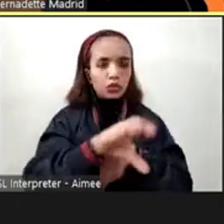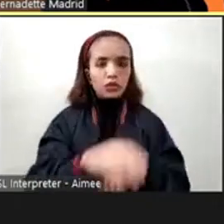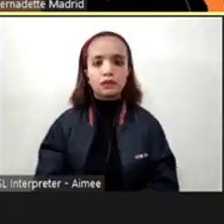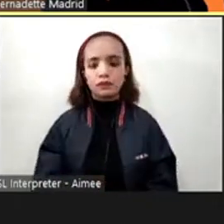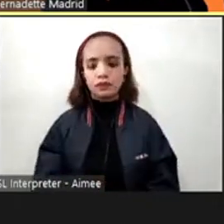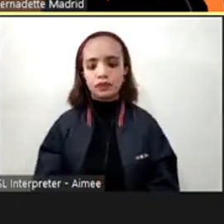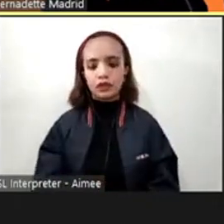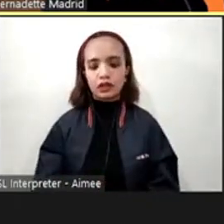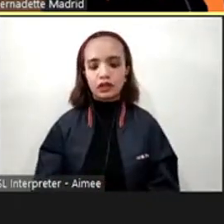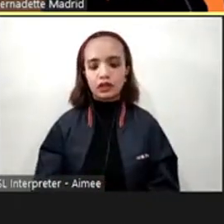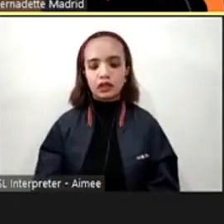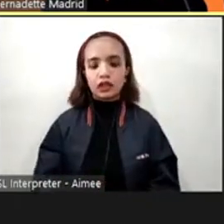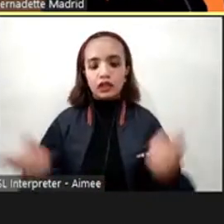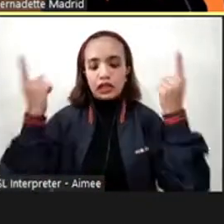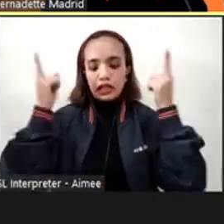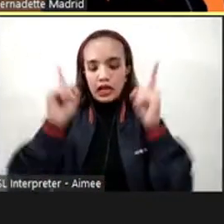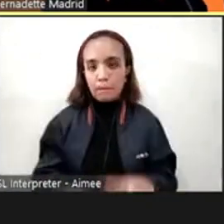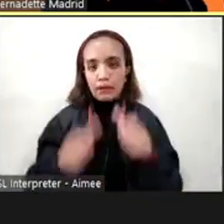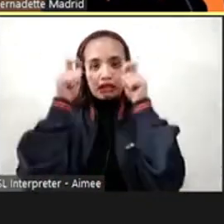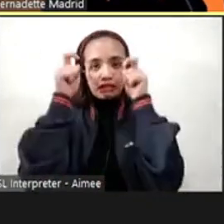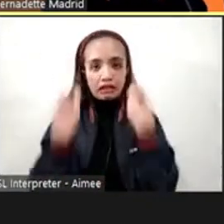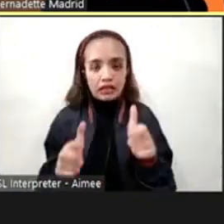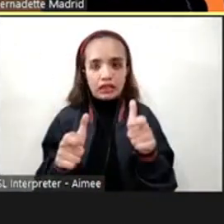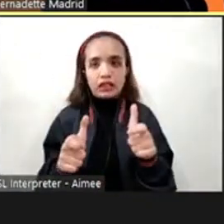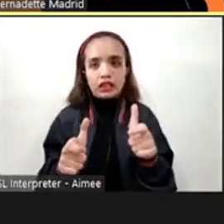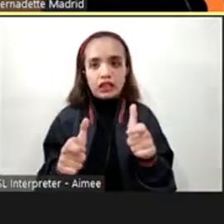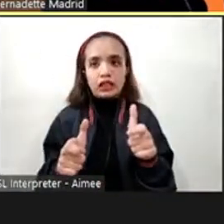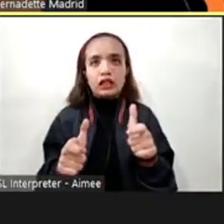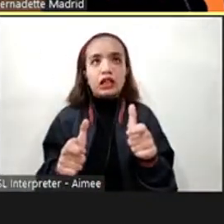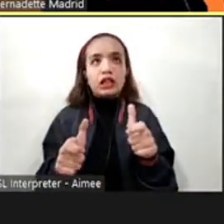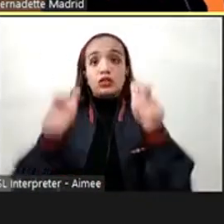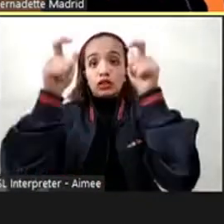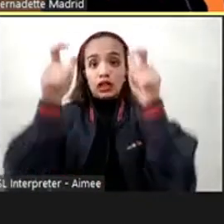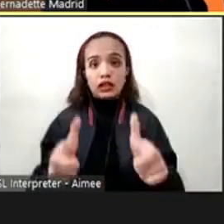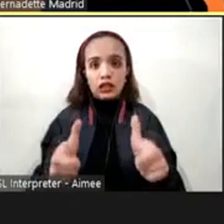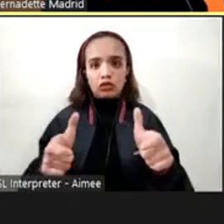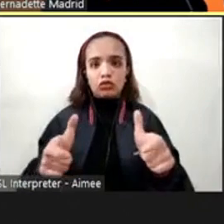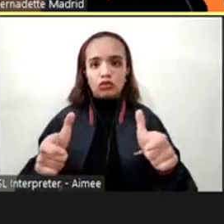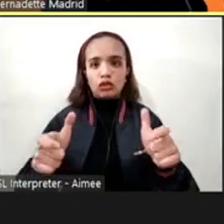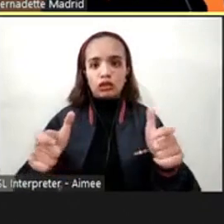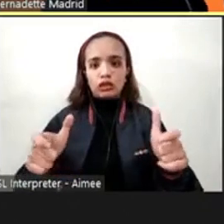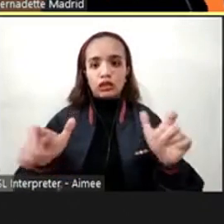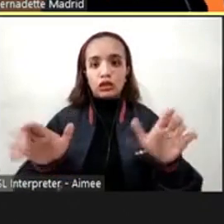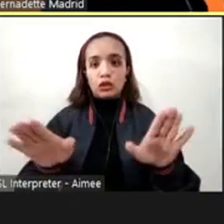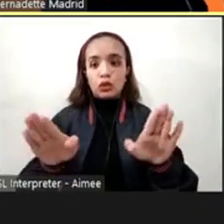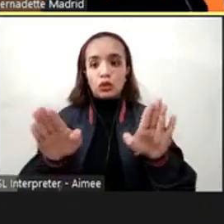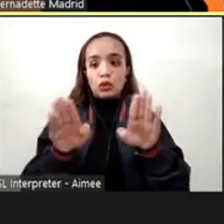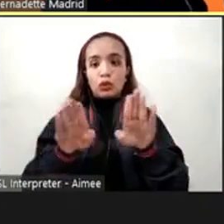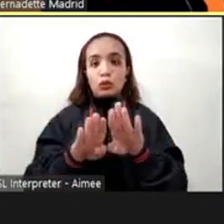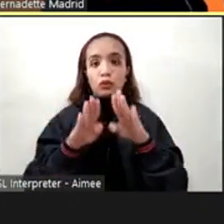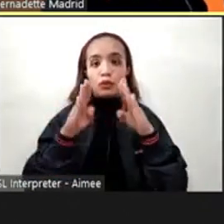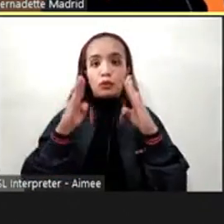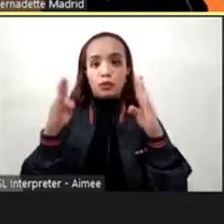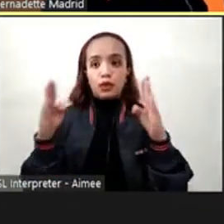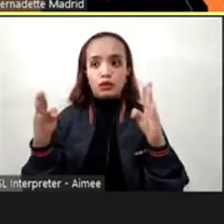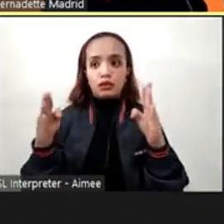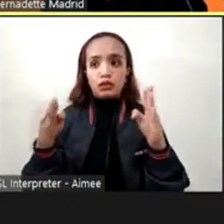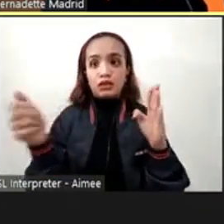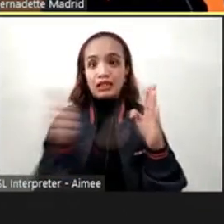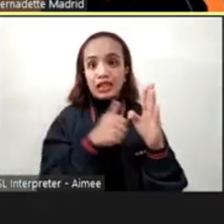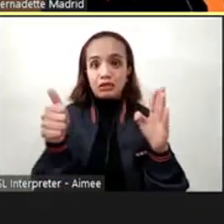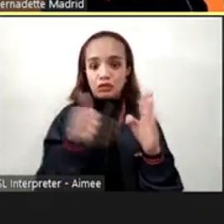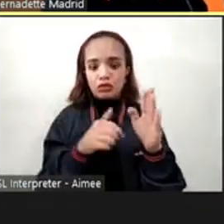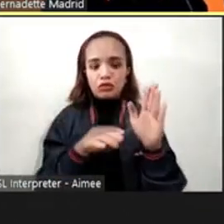when the lockdowns eased, may transportation na, you could see that it slowly increased. But in the first year, hindi talaga